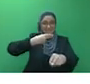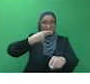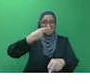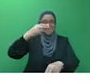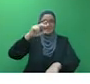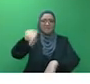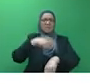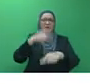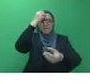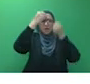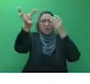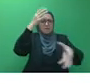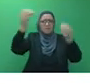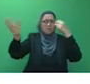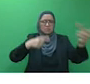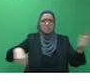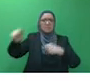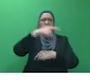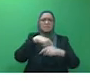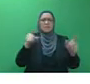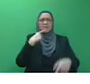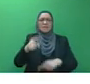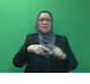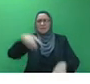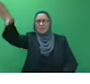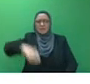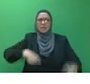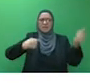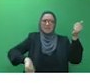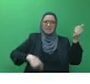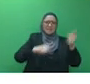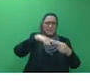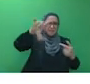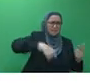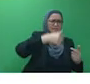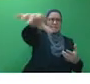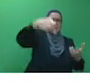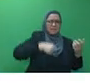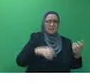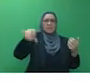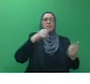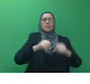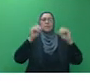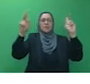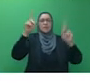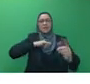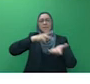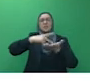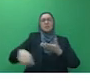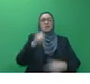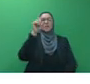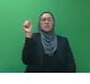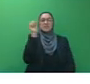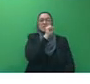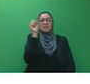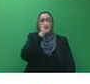and so she's gonna go grab my guitar and bring it here okay guys let's i tell you what i belanja you one song first start singing you know because